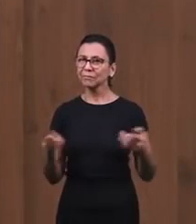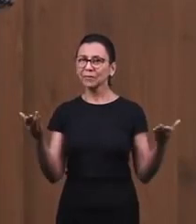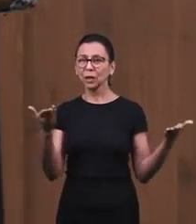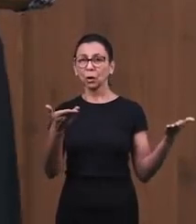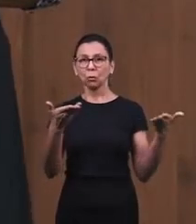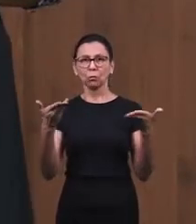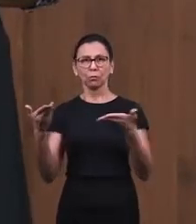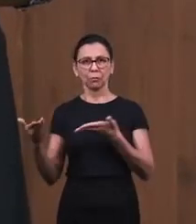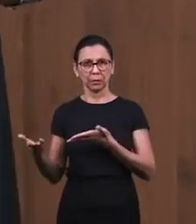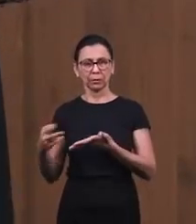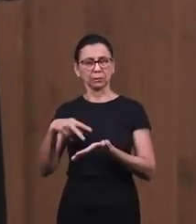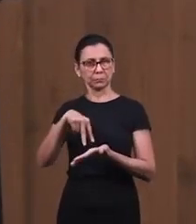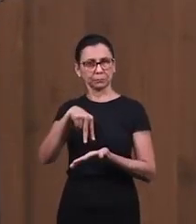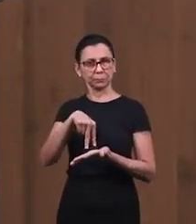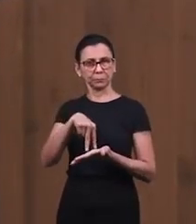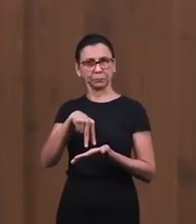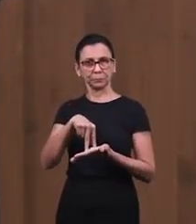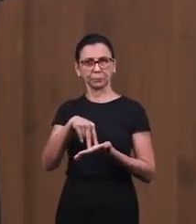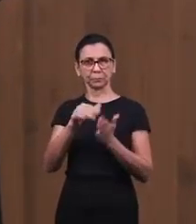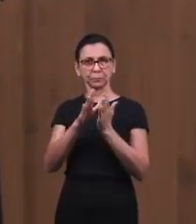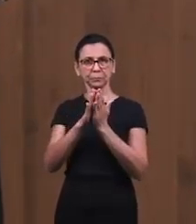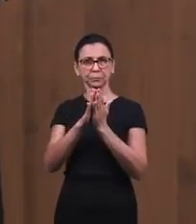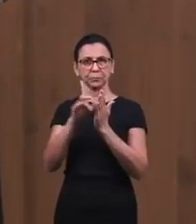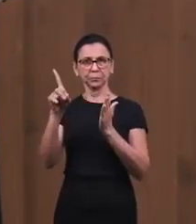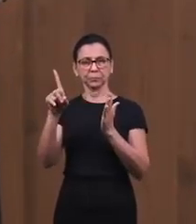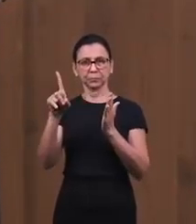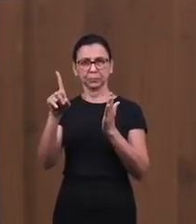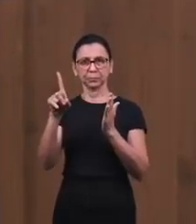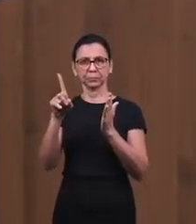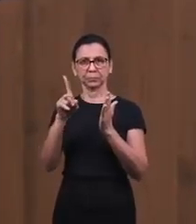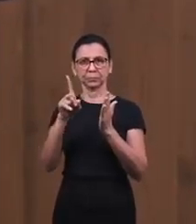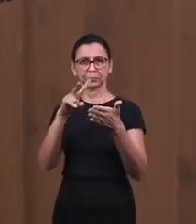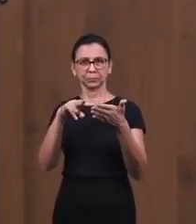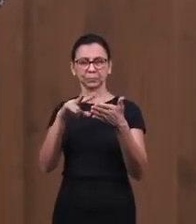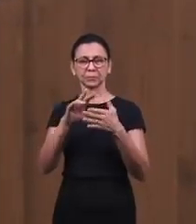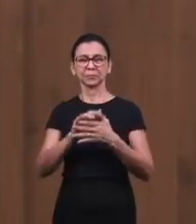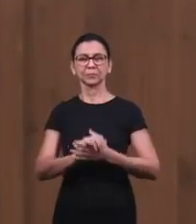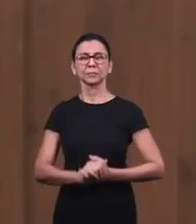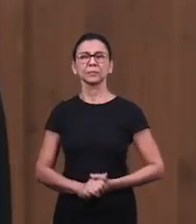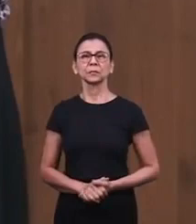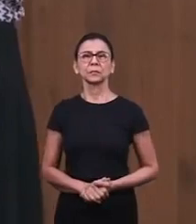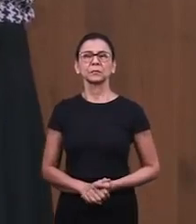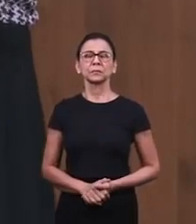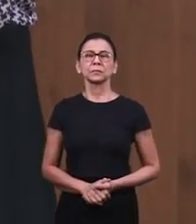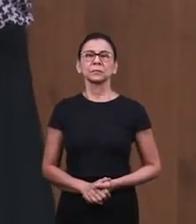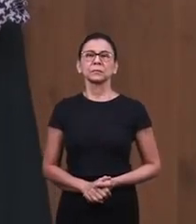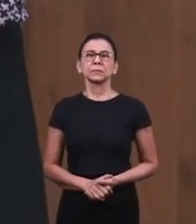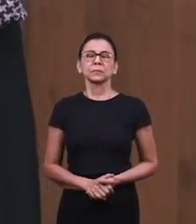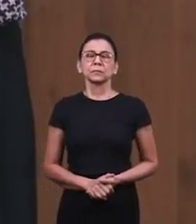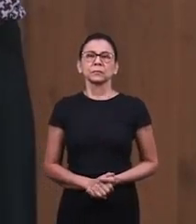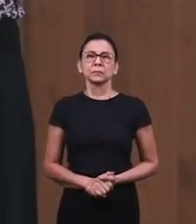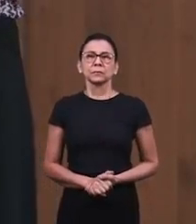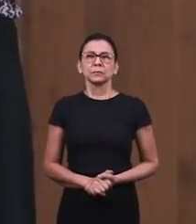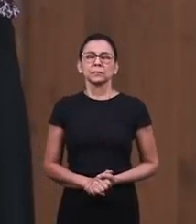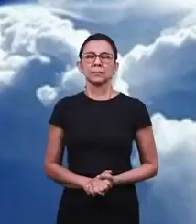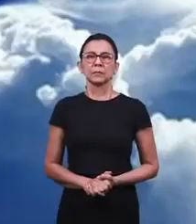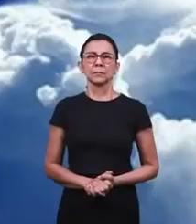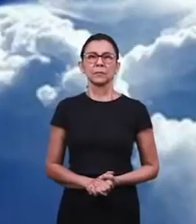And I invite all to stand in reverence to the reading of the word of the Lord.